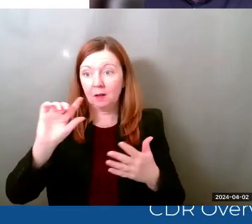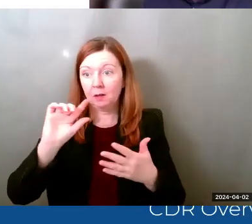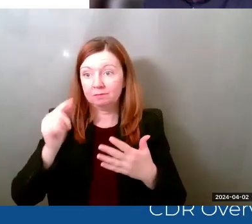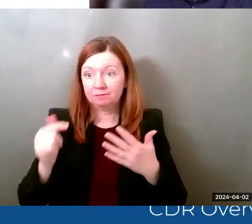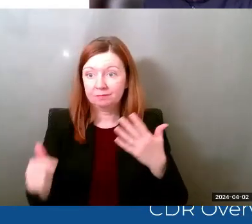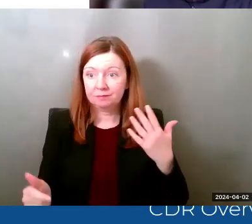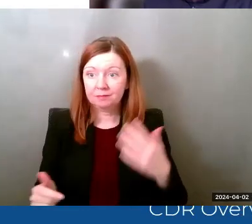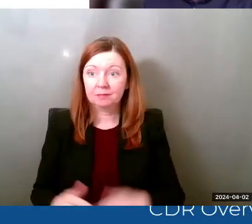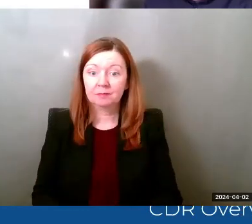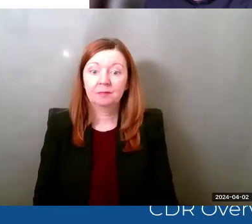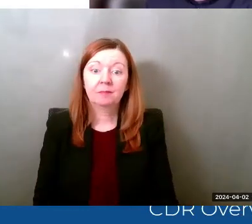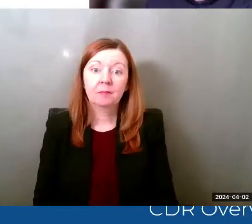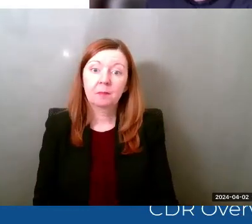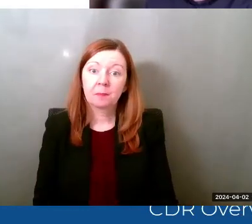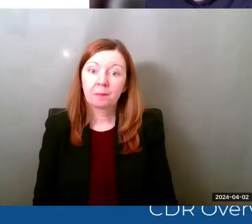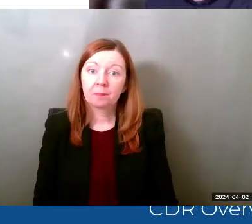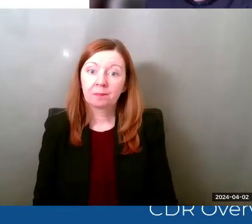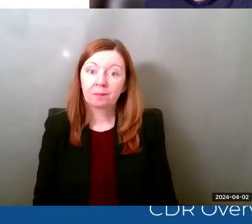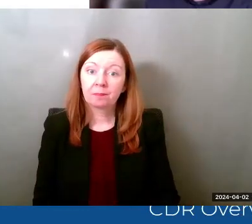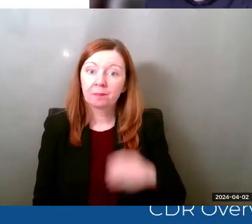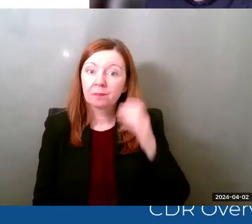them next.